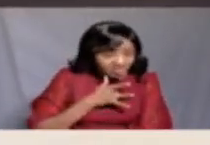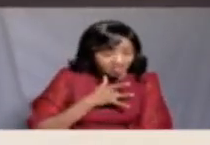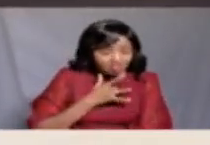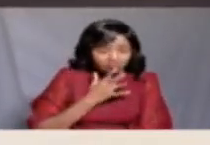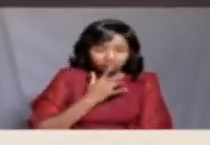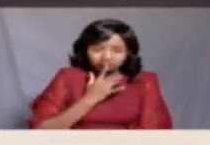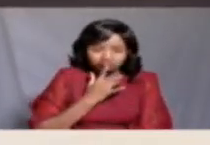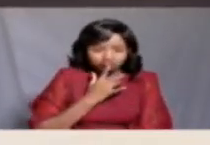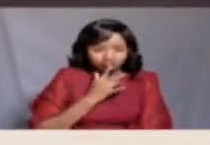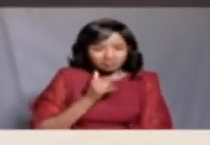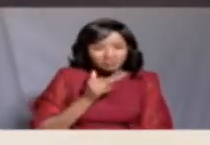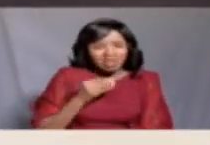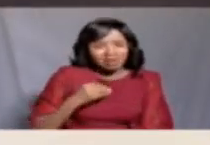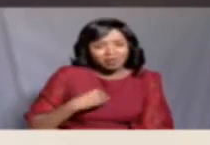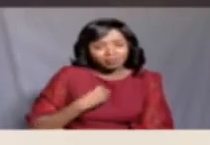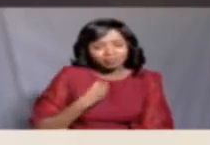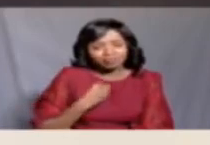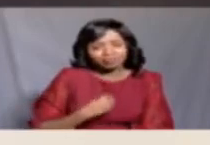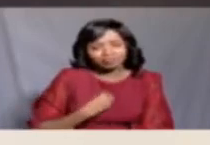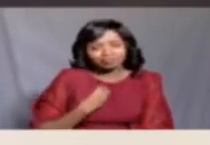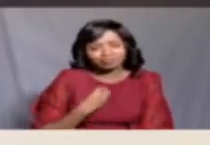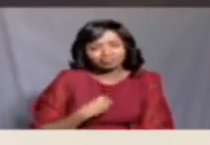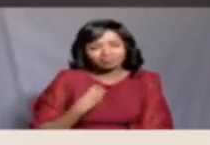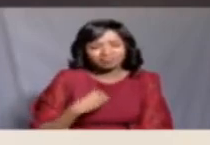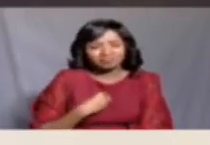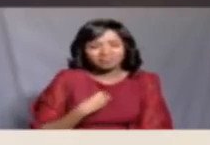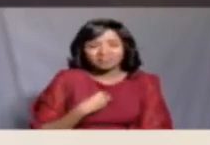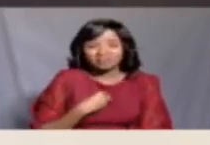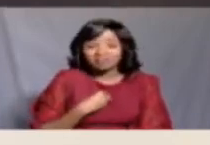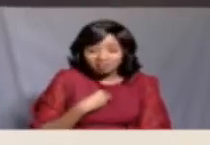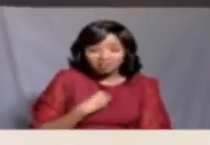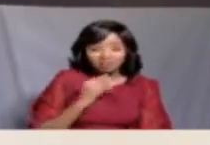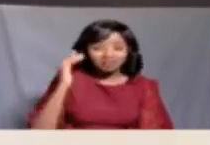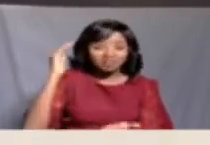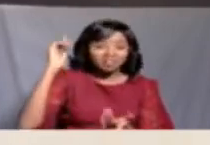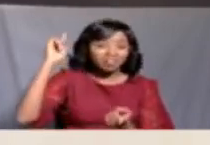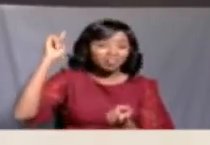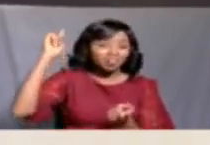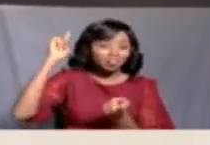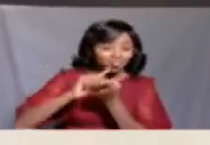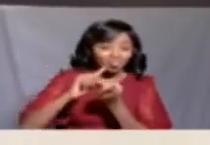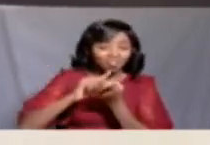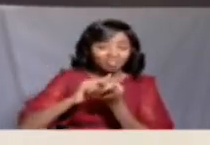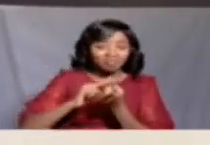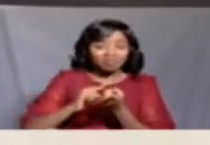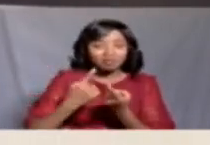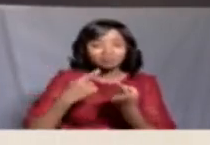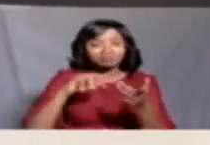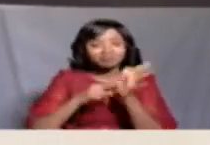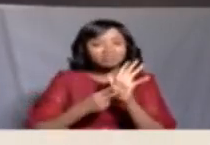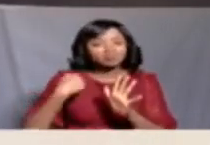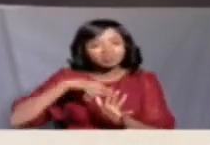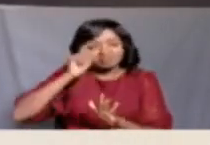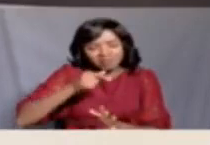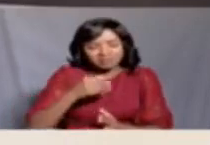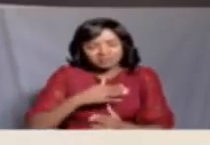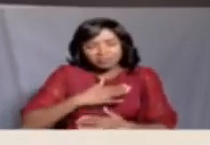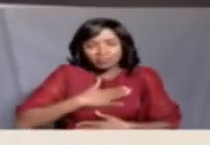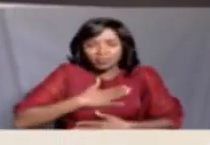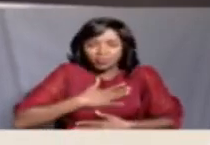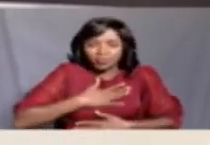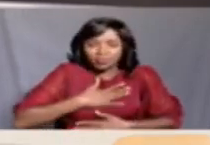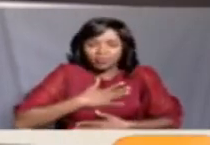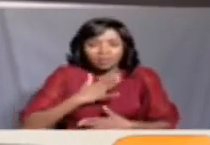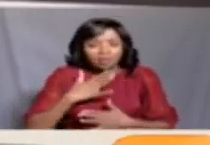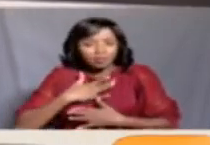that our sense of empathy has reduced greatly. And it's time for us to start building our empathy. And empathy in this